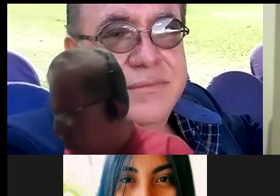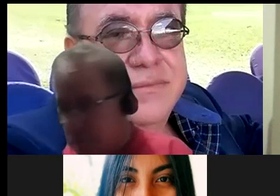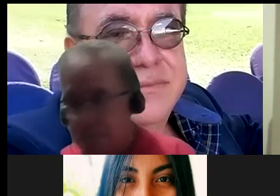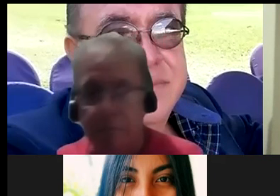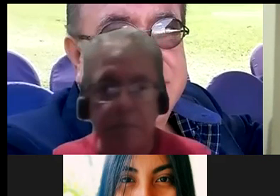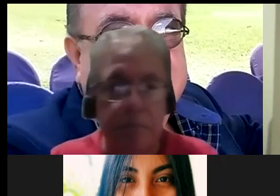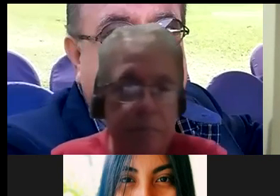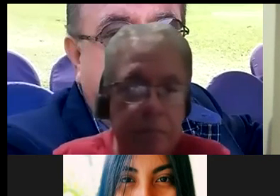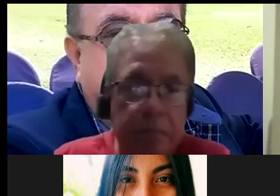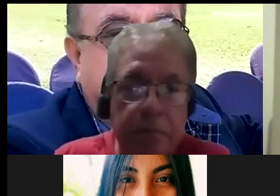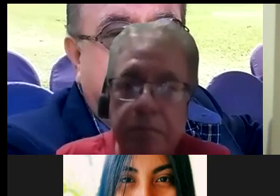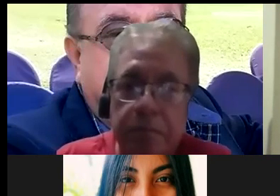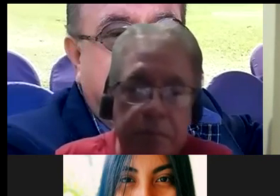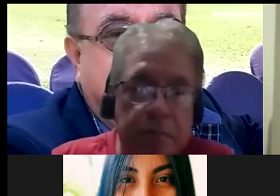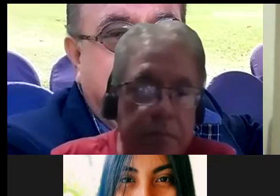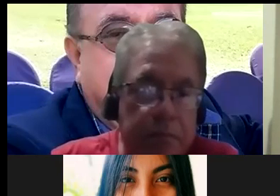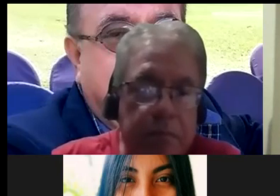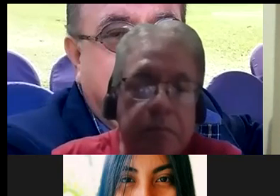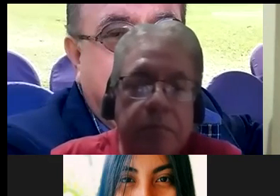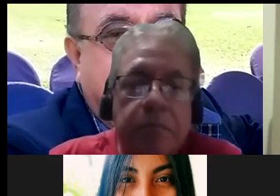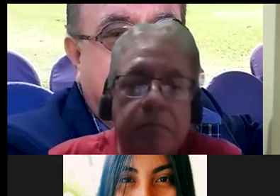And yesterday,